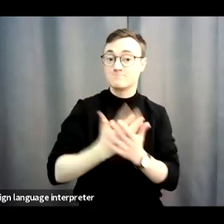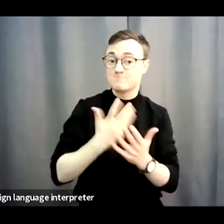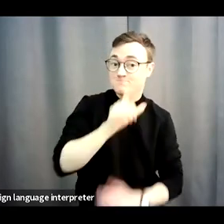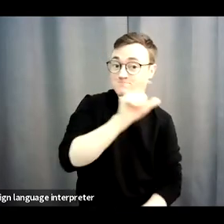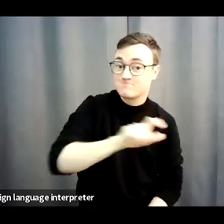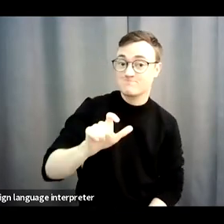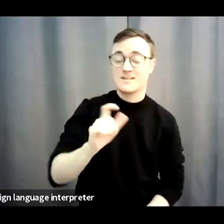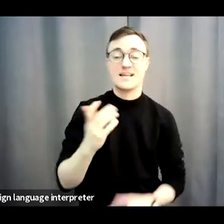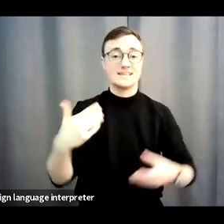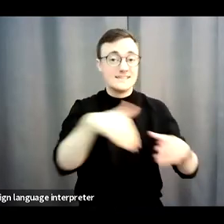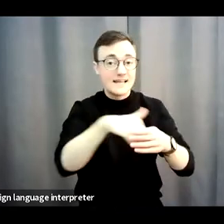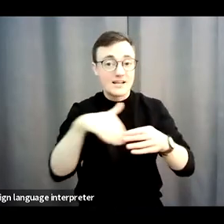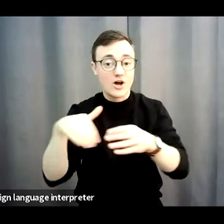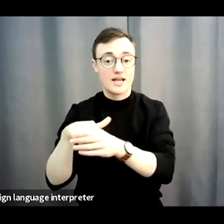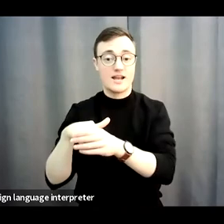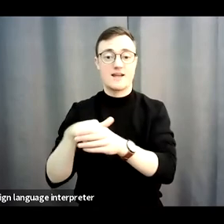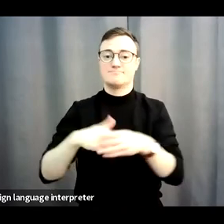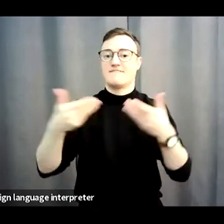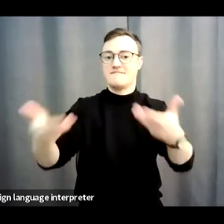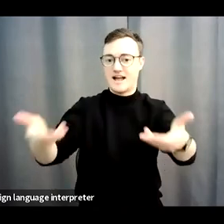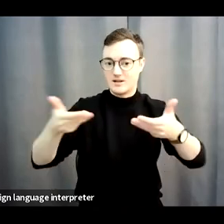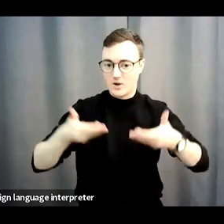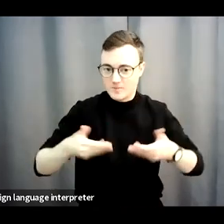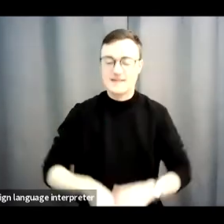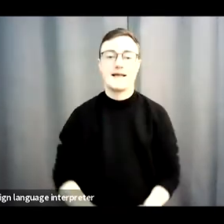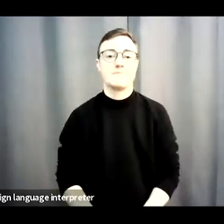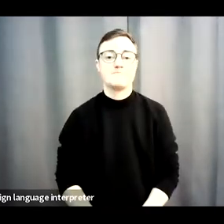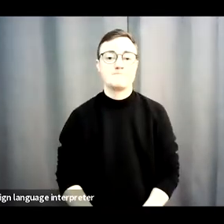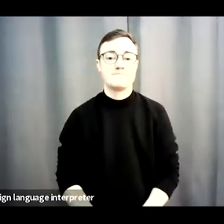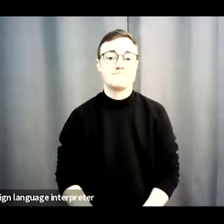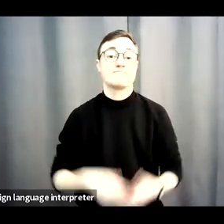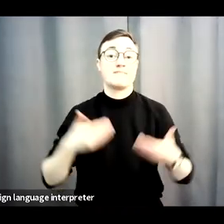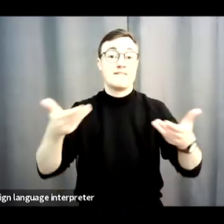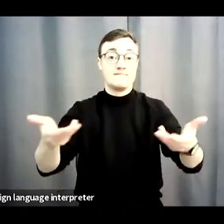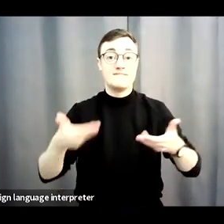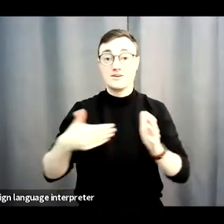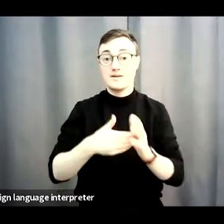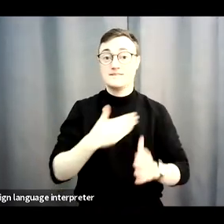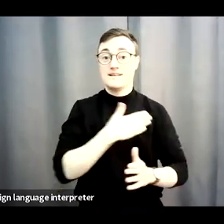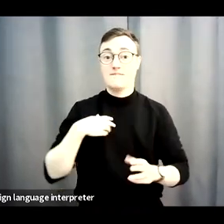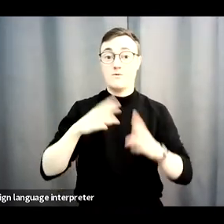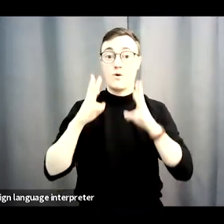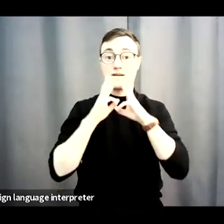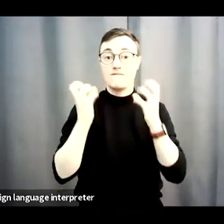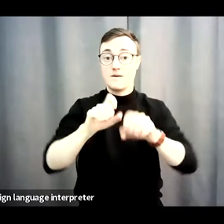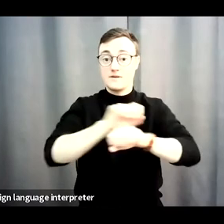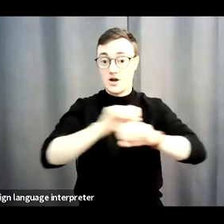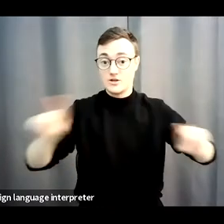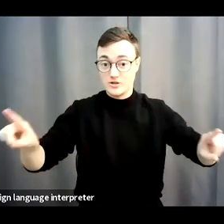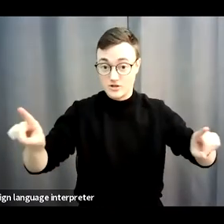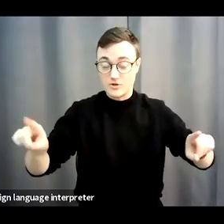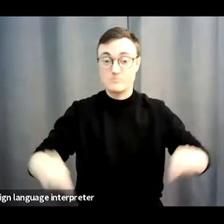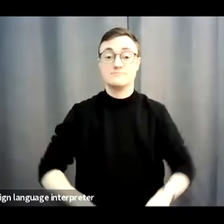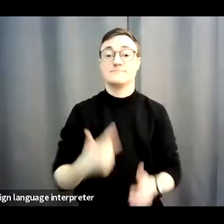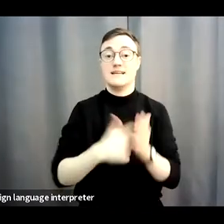and participants, welcome. Welcome to our webinar titled See,